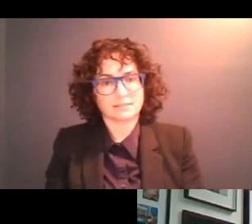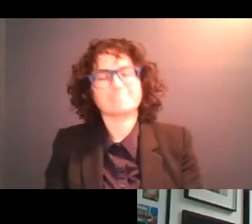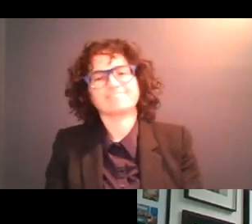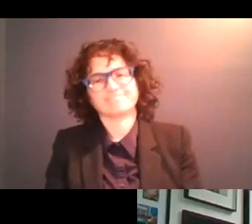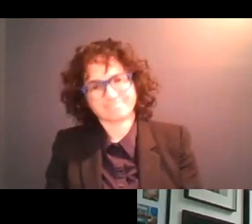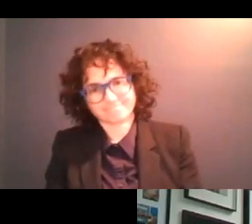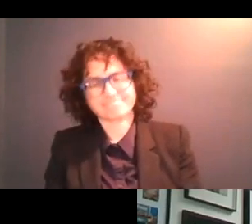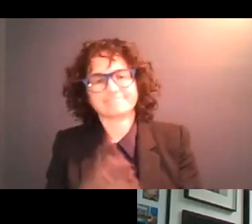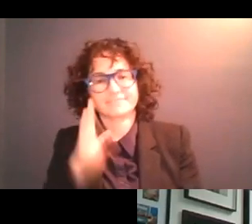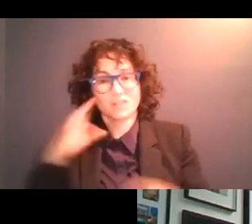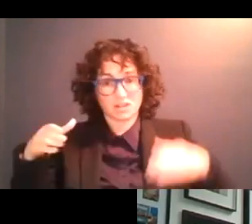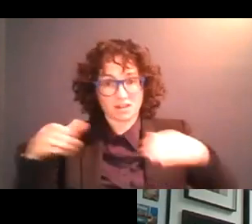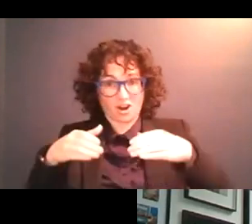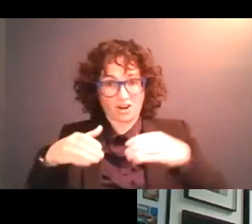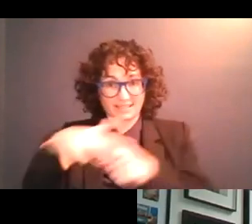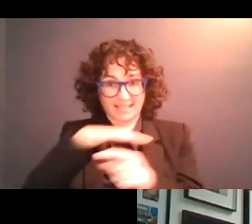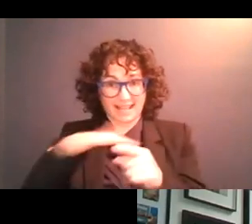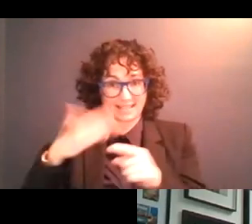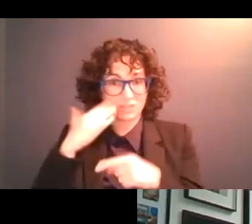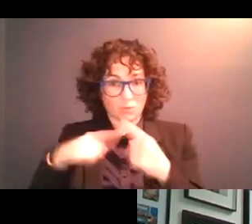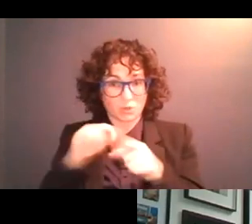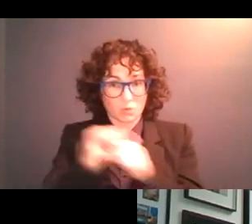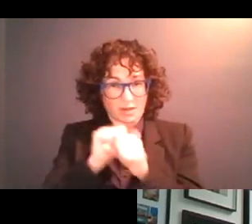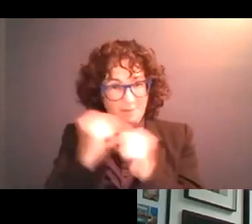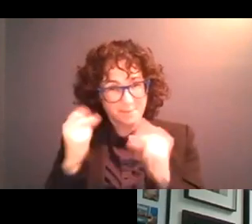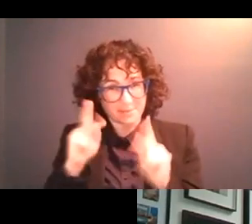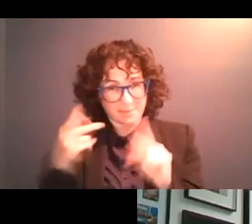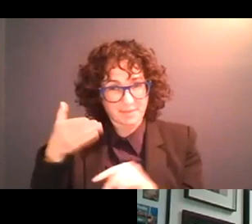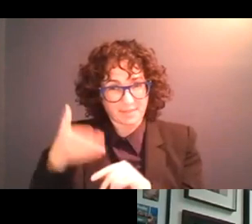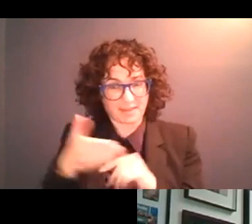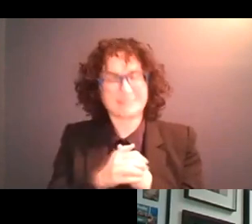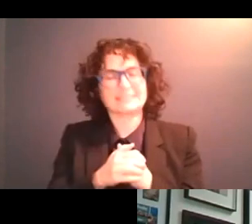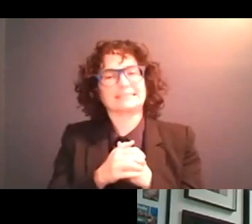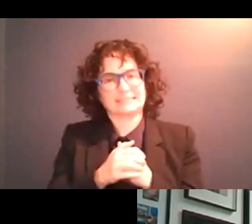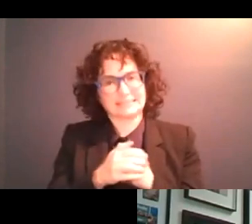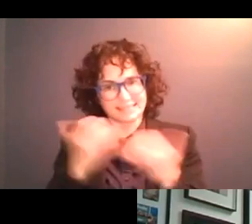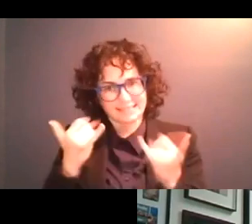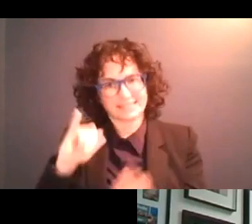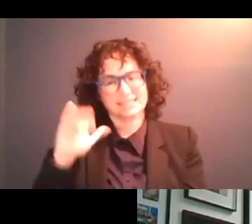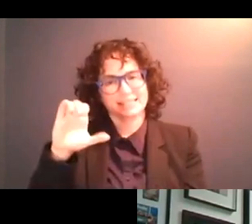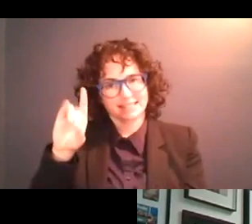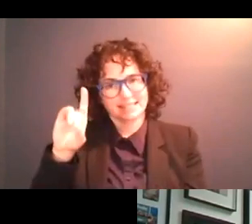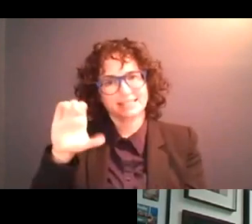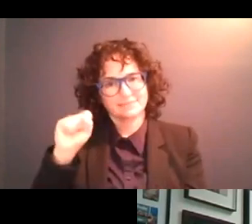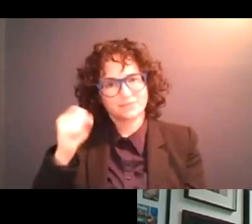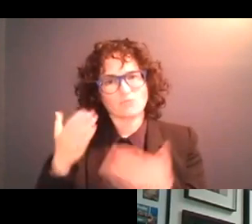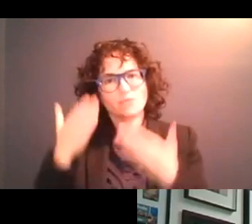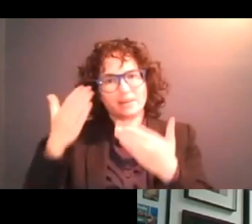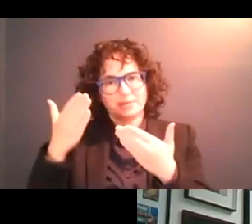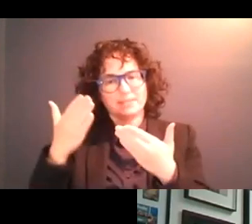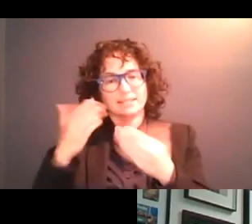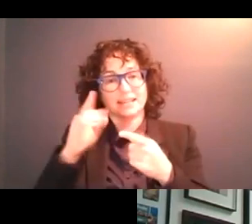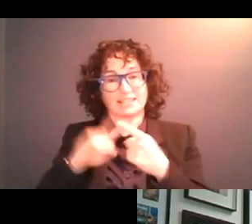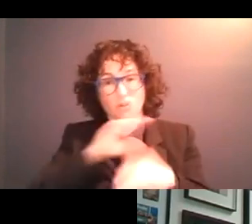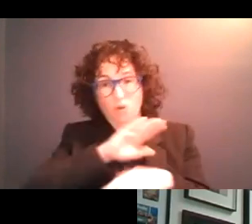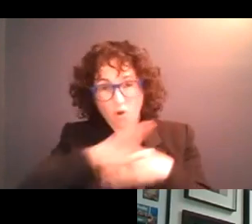congregated settings, because when you're working, there's a lot of people in that place, still CDC is recommending, until we get herd immunization from